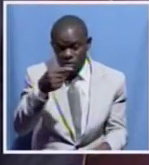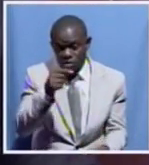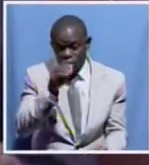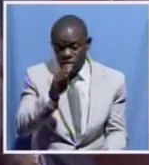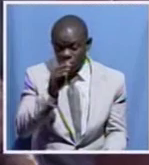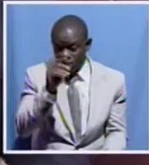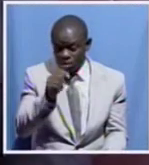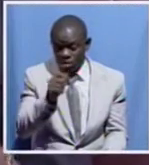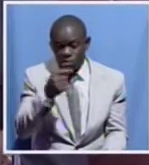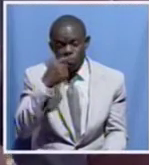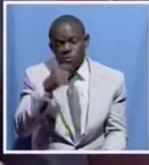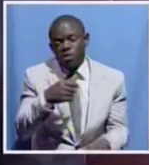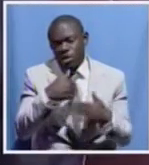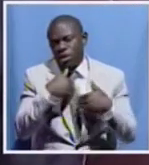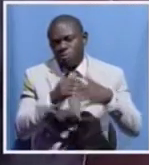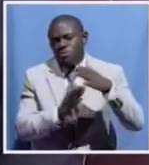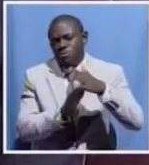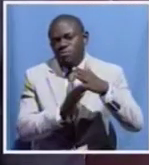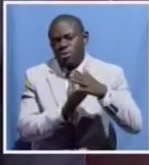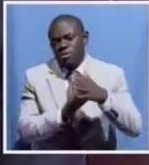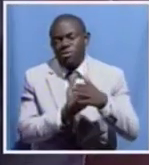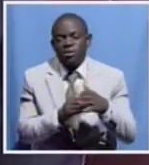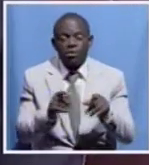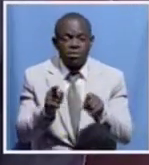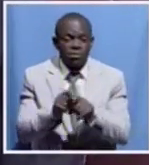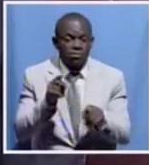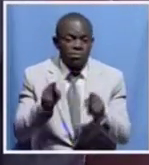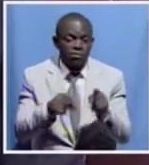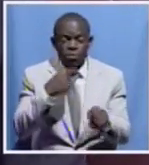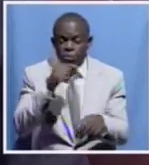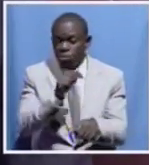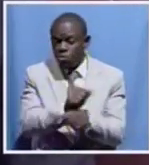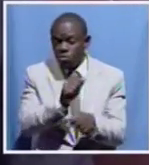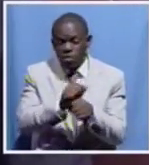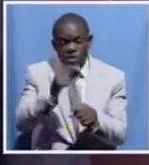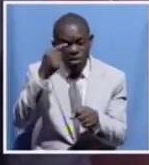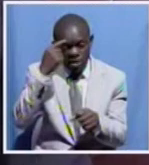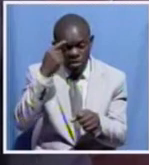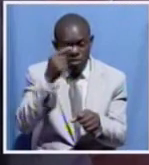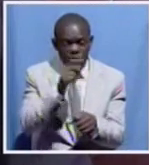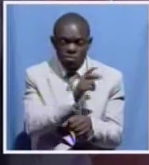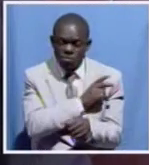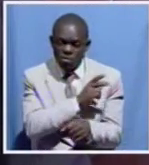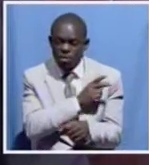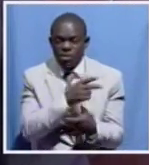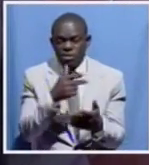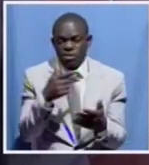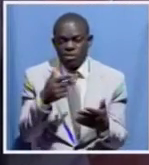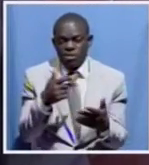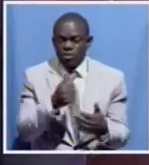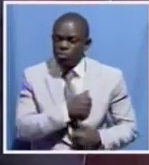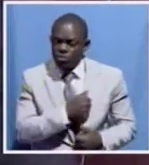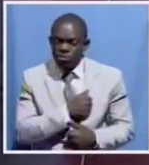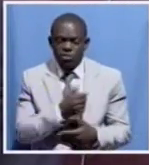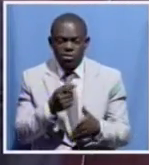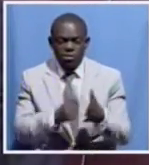including in the people in uniforms and several other government officials. And